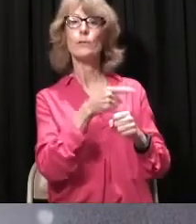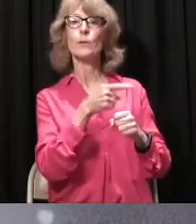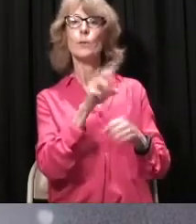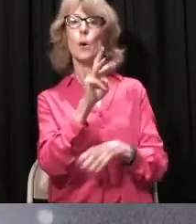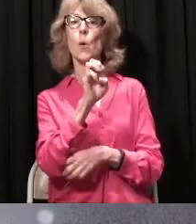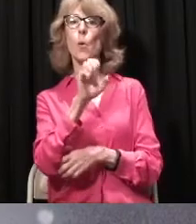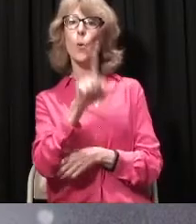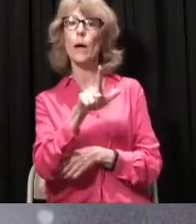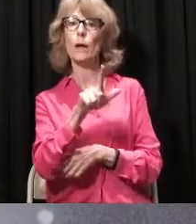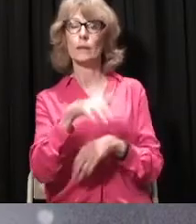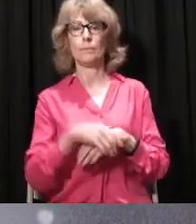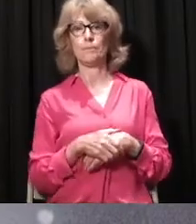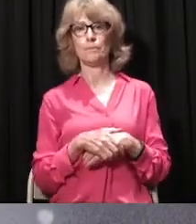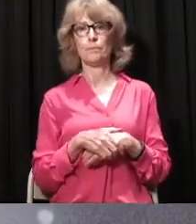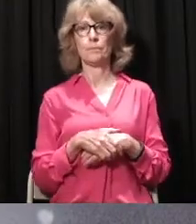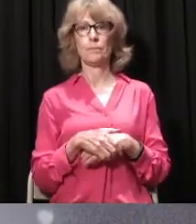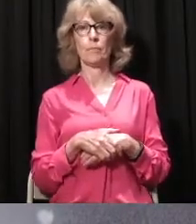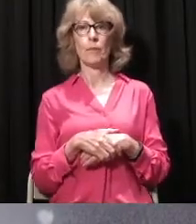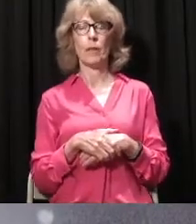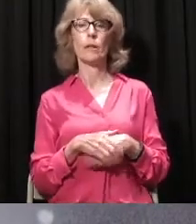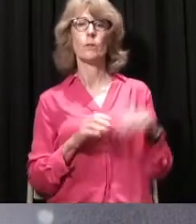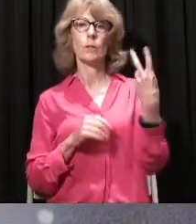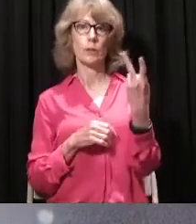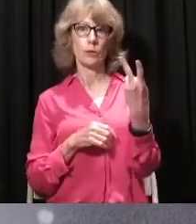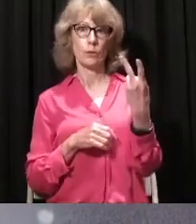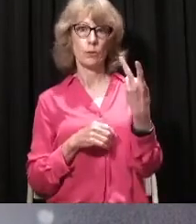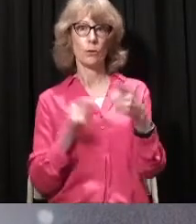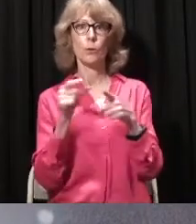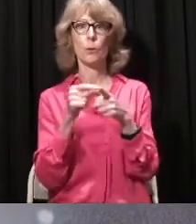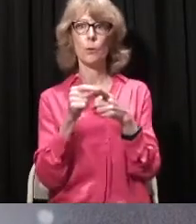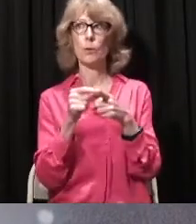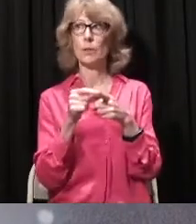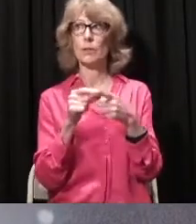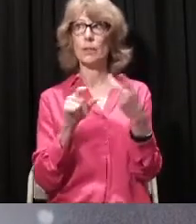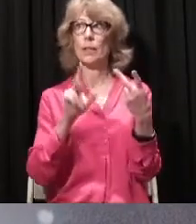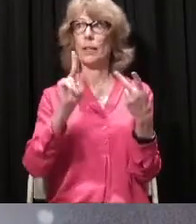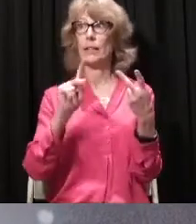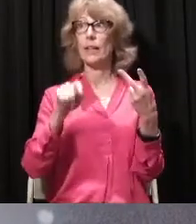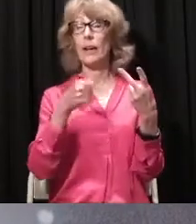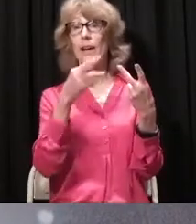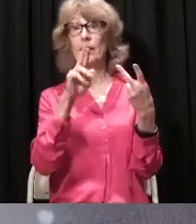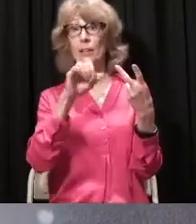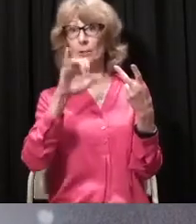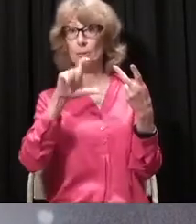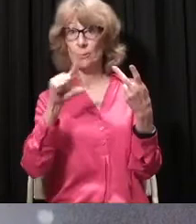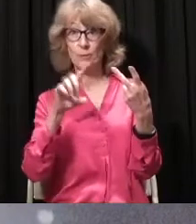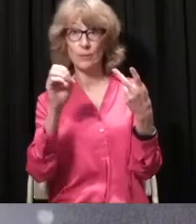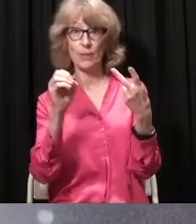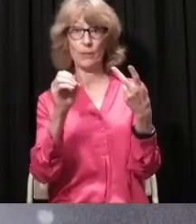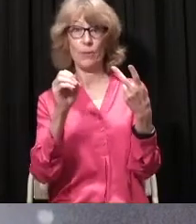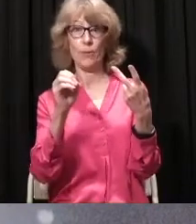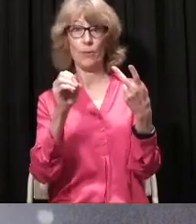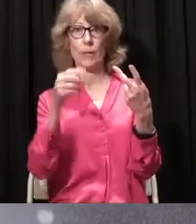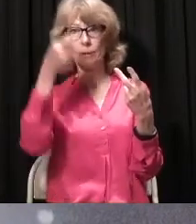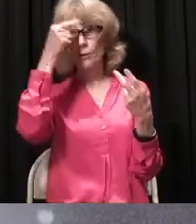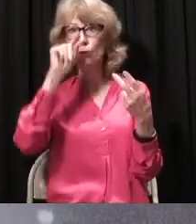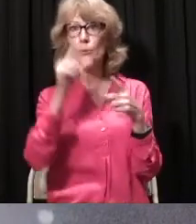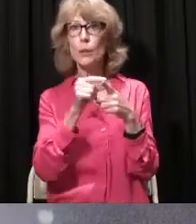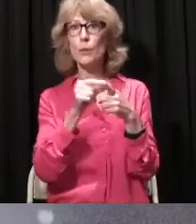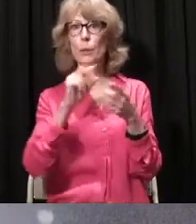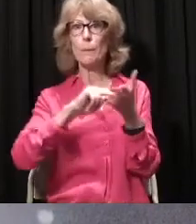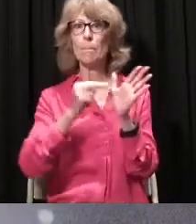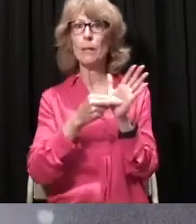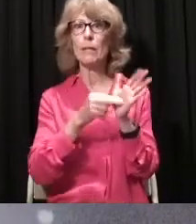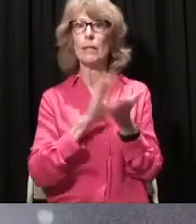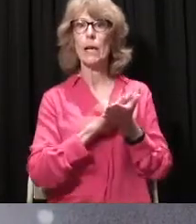this. You pronounce it katharizo. Everybody say katharizo. And in the Greek it means cleansed,